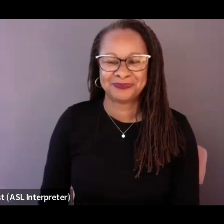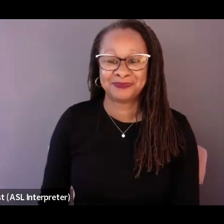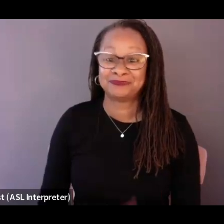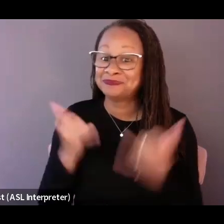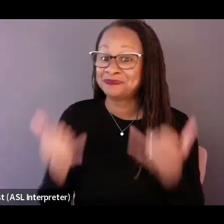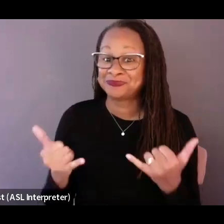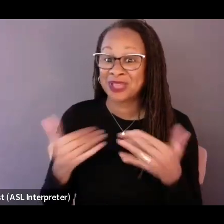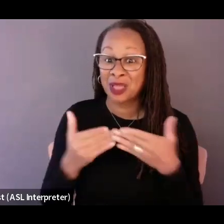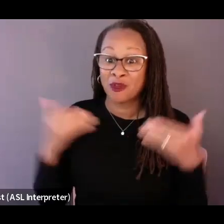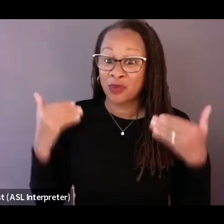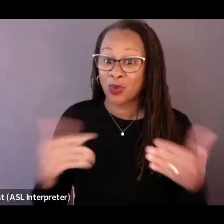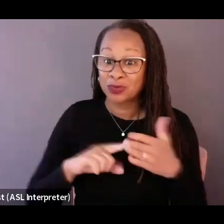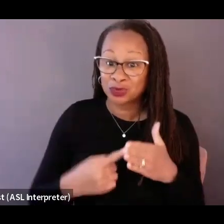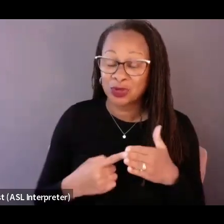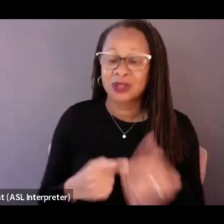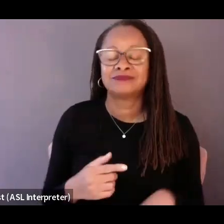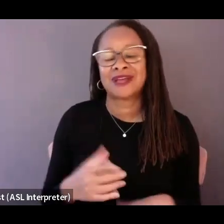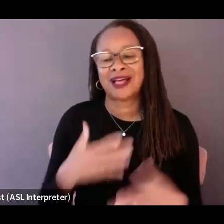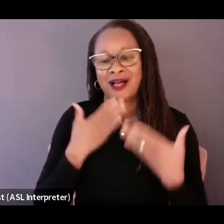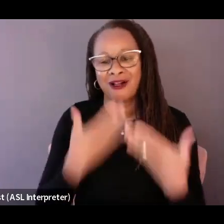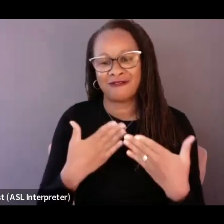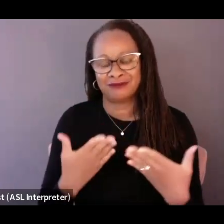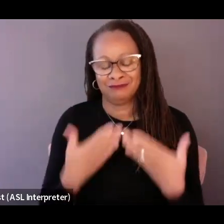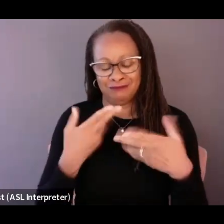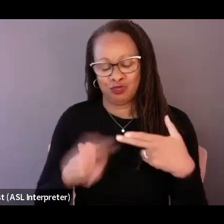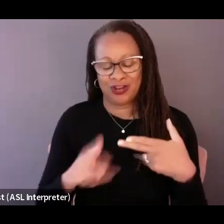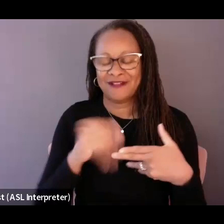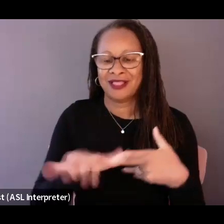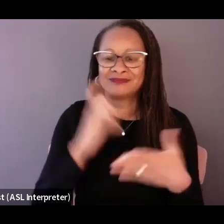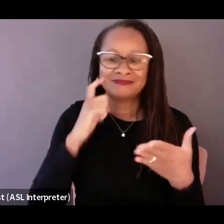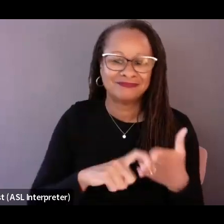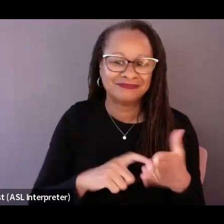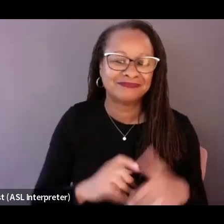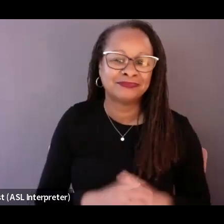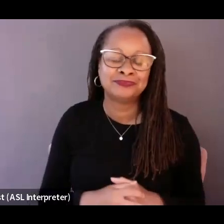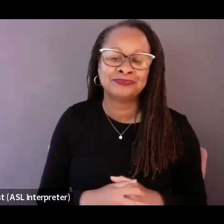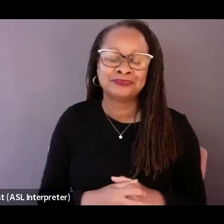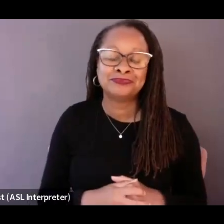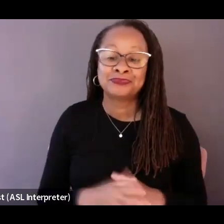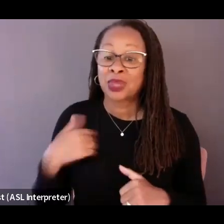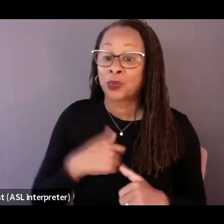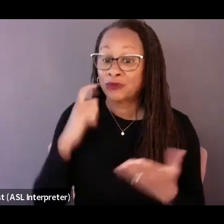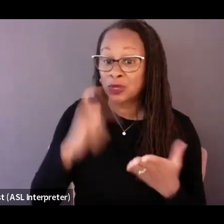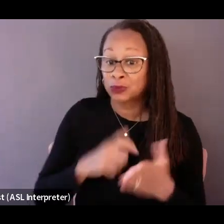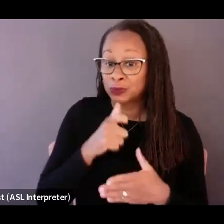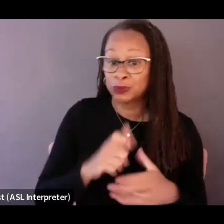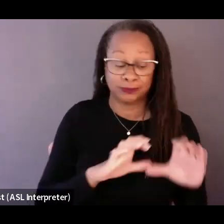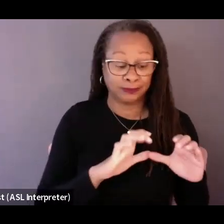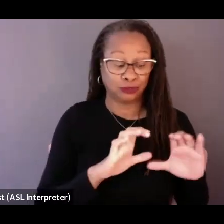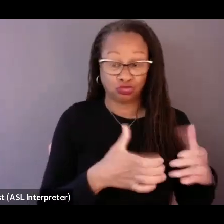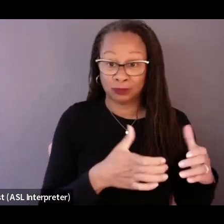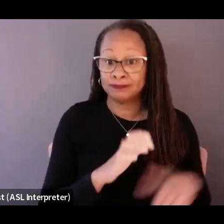Now, before we get started, I would like to offer a brief land acknowledgement. We recognize the